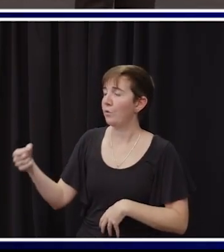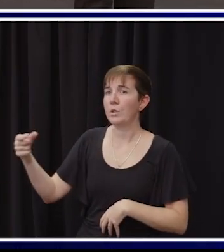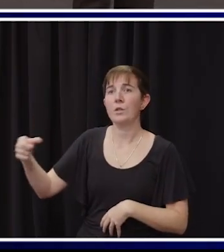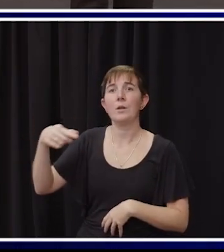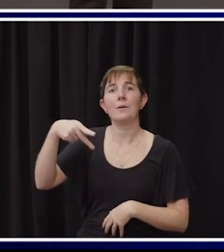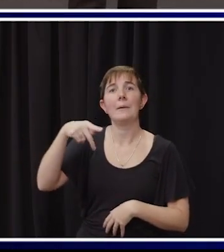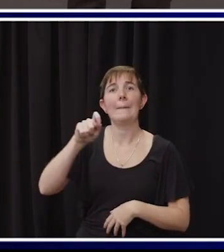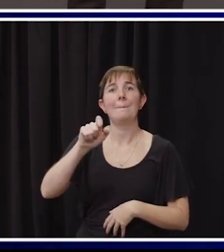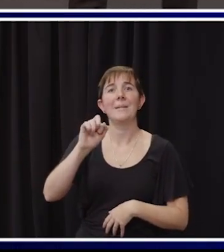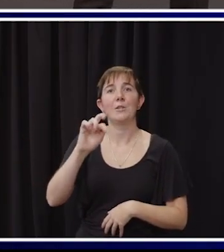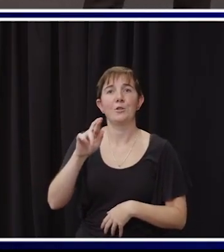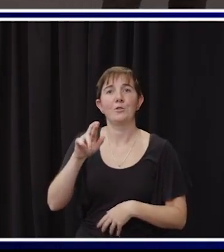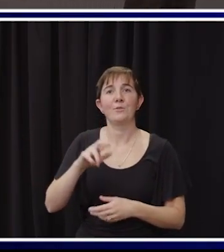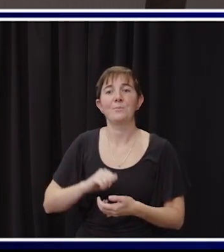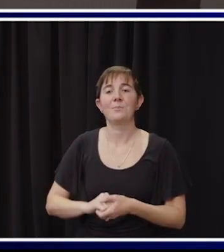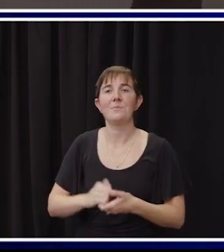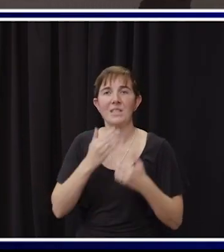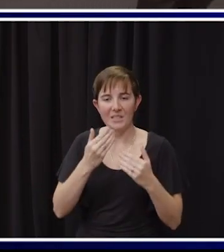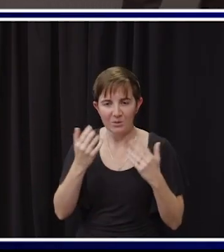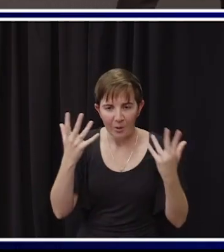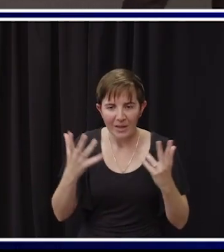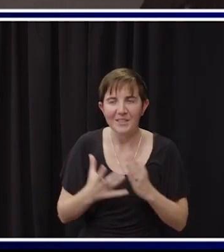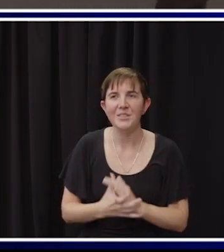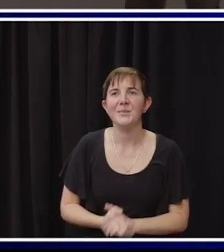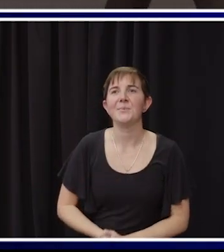Peter. Thank you so much.